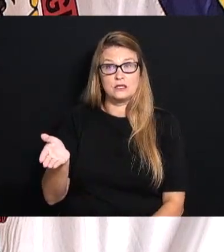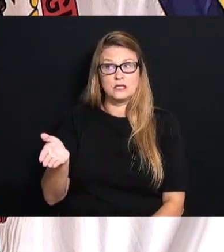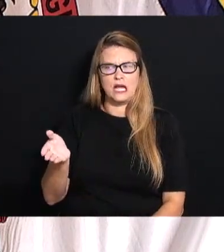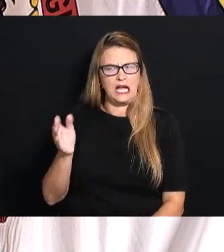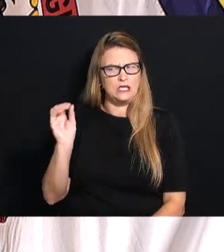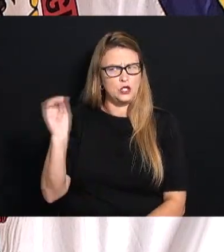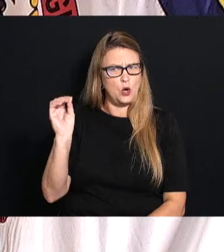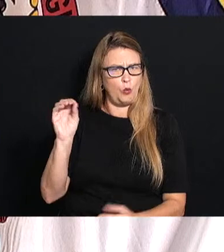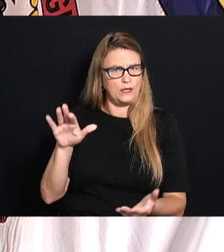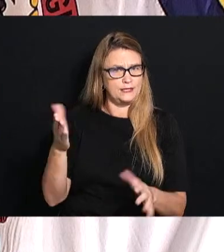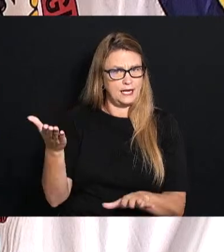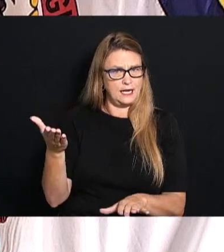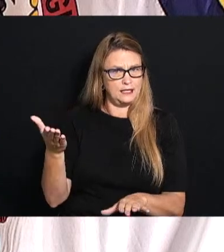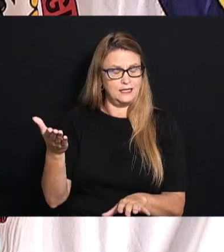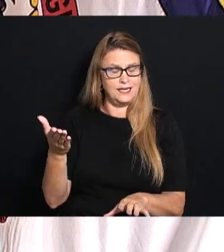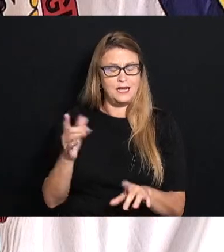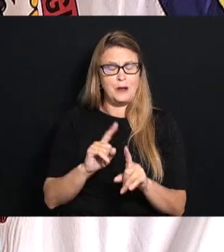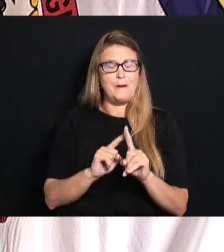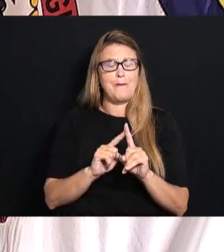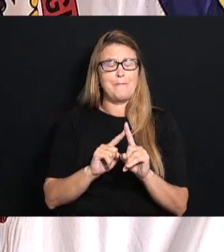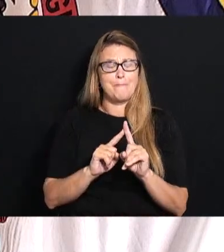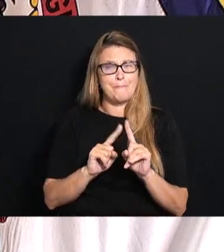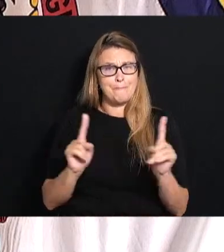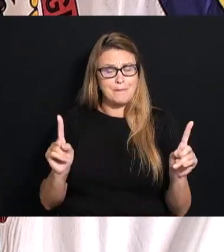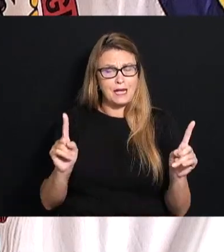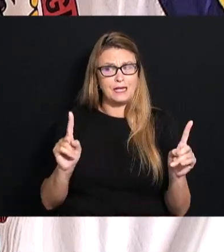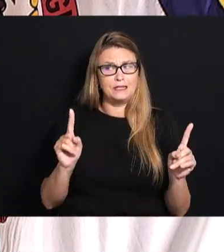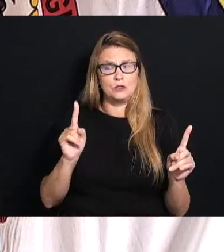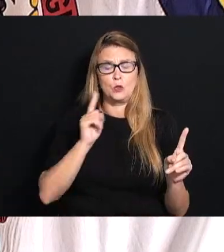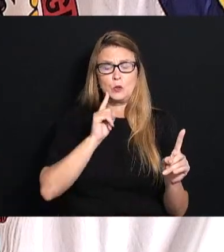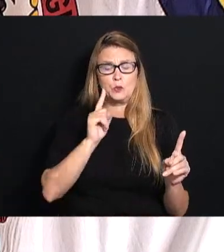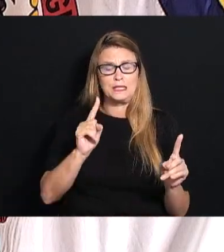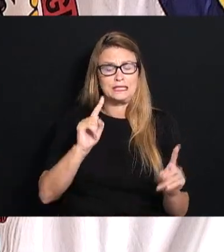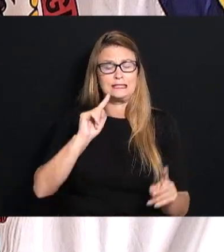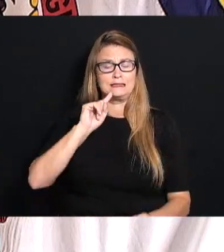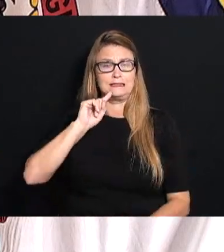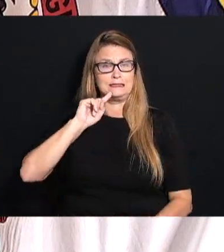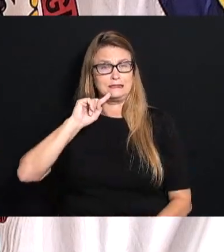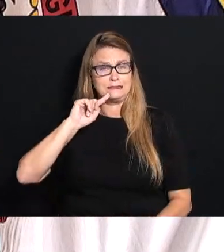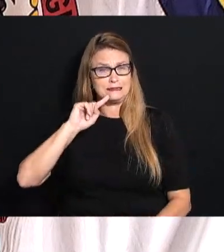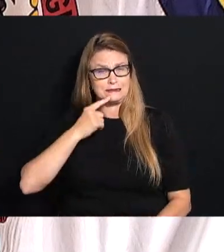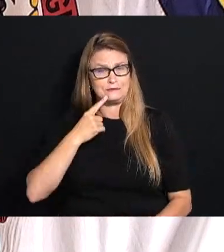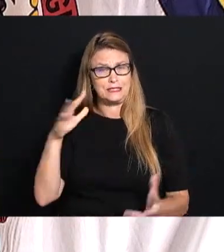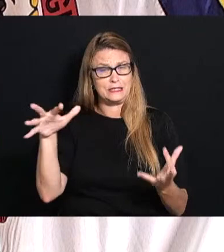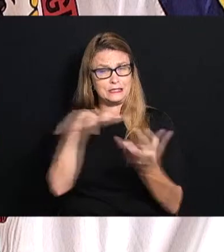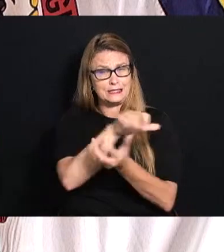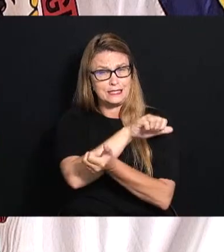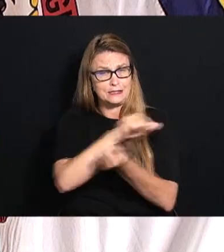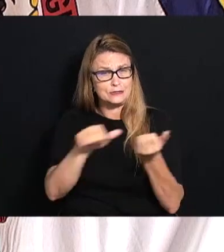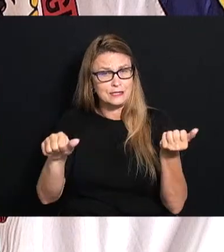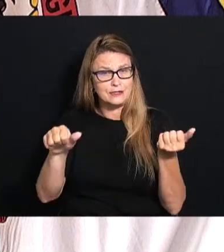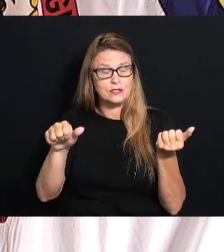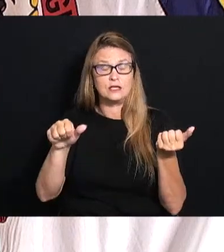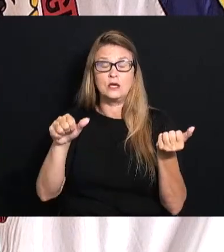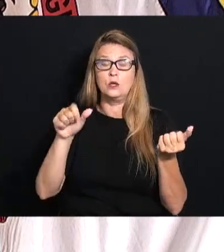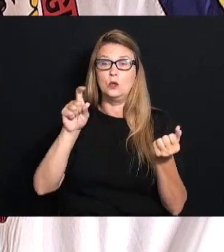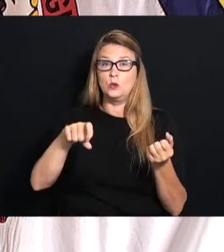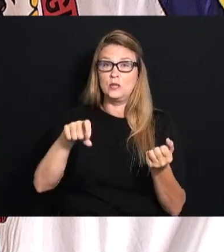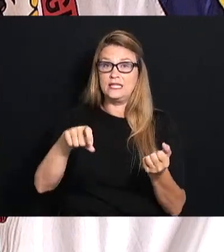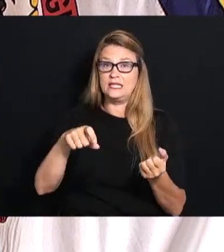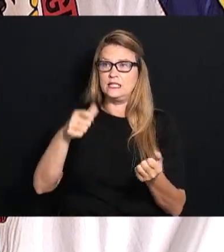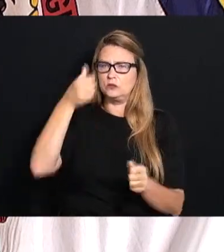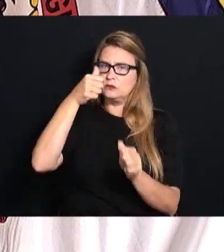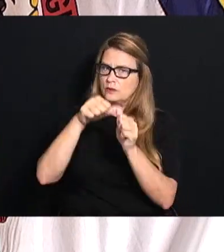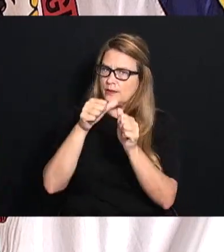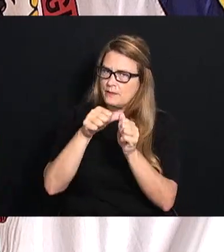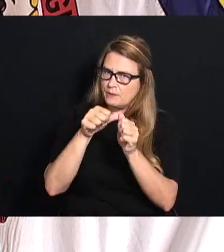life, but there's absolutely devastation. And we need to remember and try with